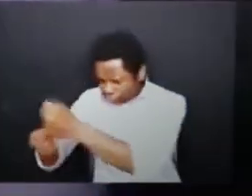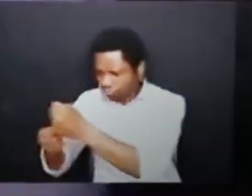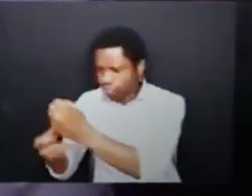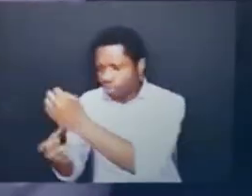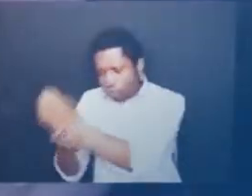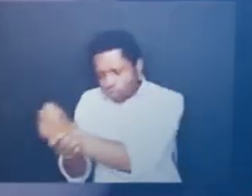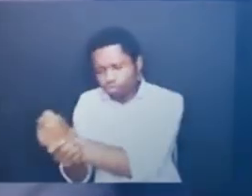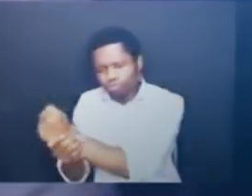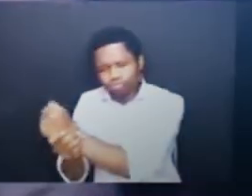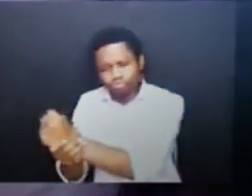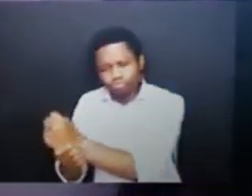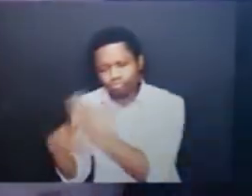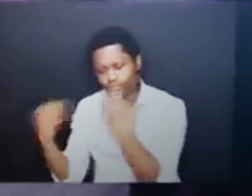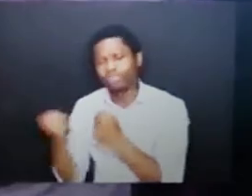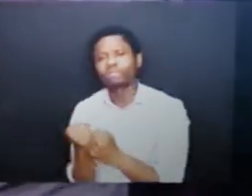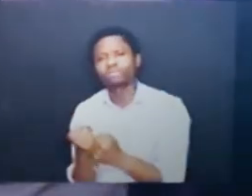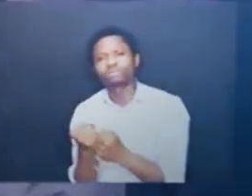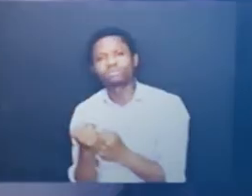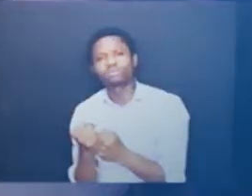this